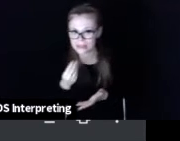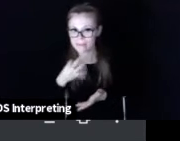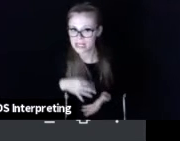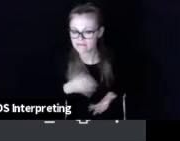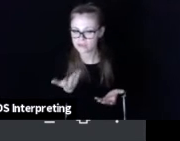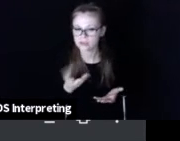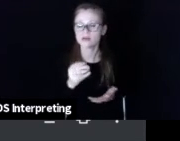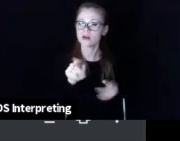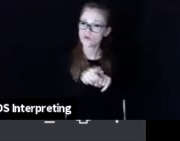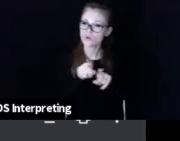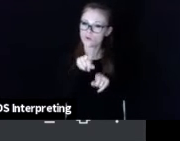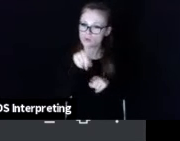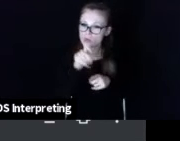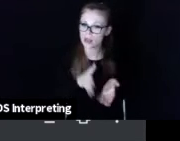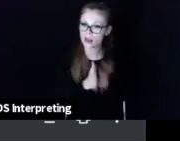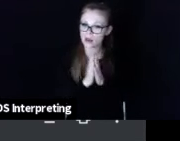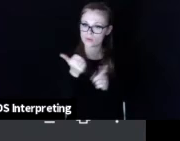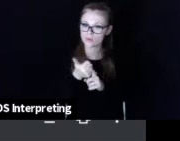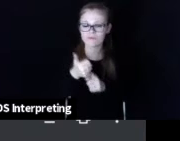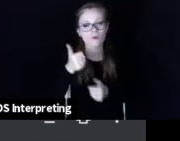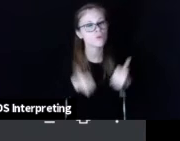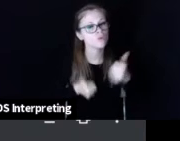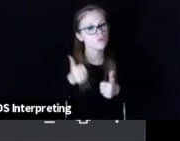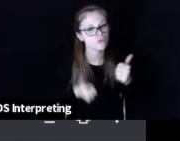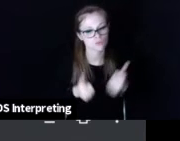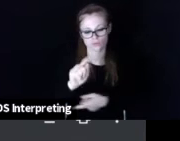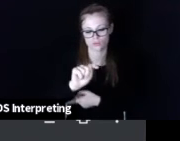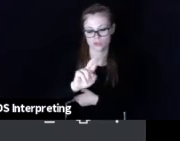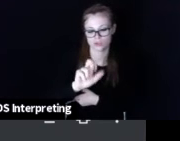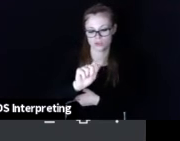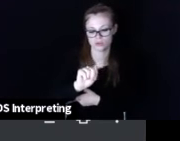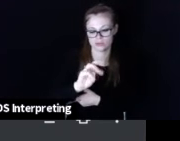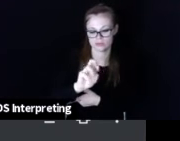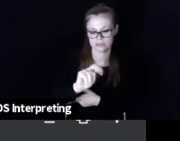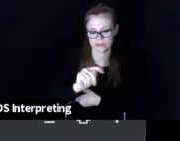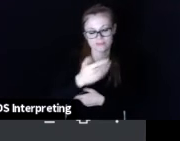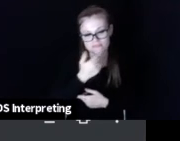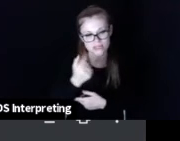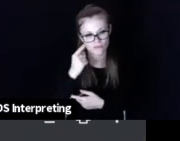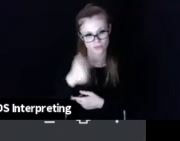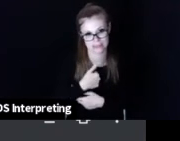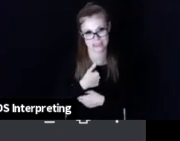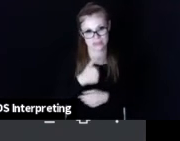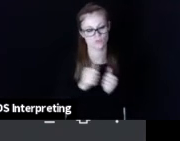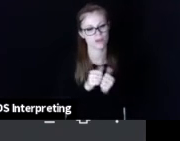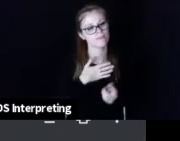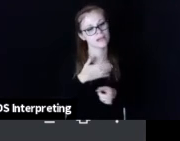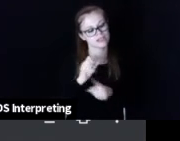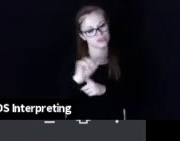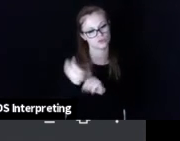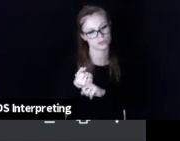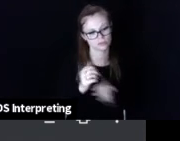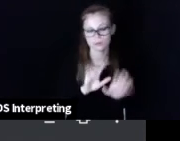and then asking yourself which treatments are best for me given my values and circumstances, right? I always tell